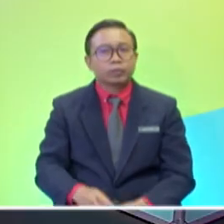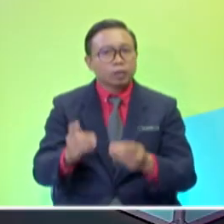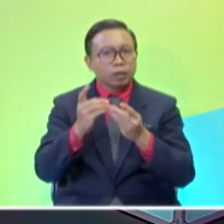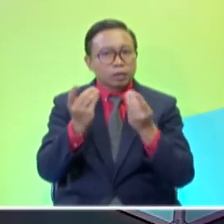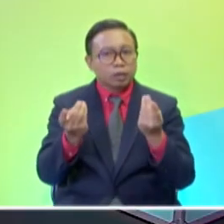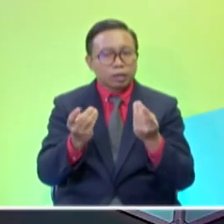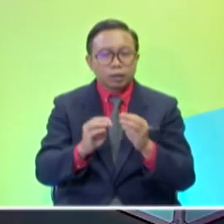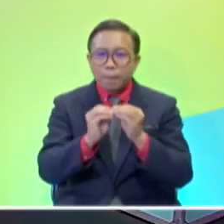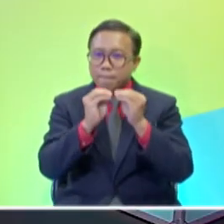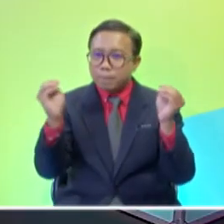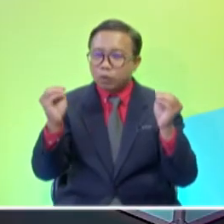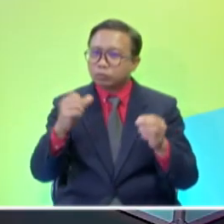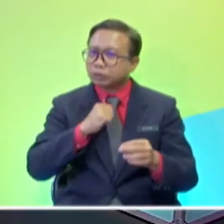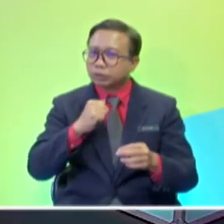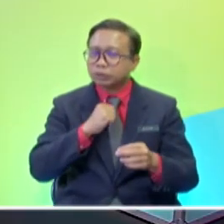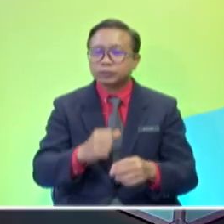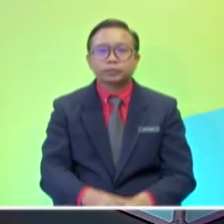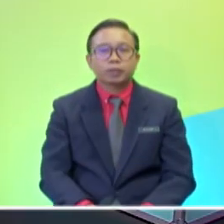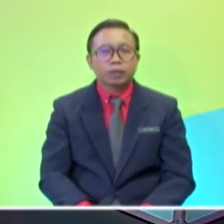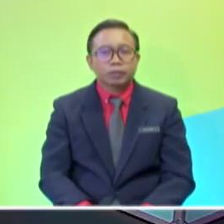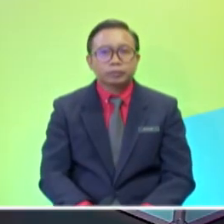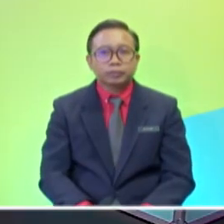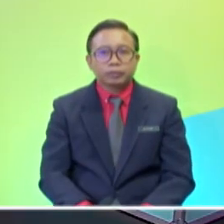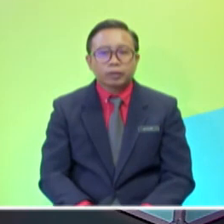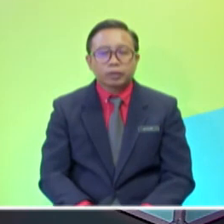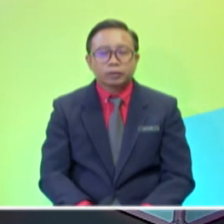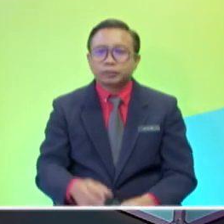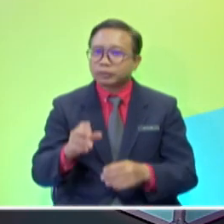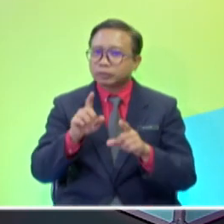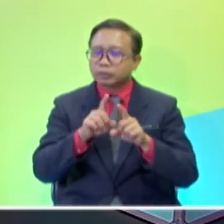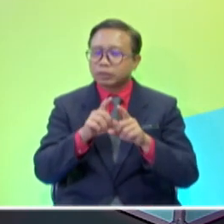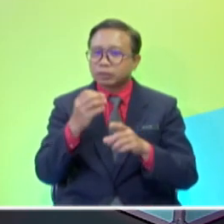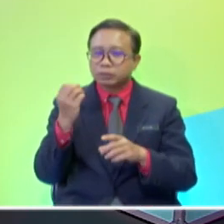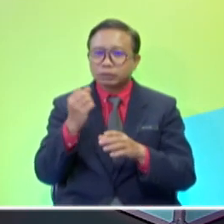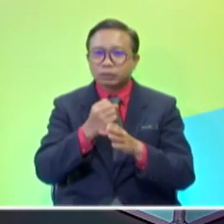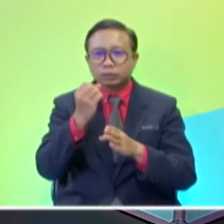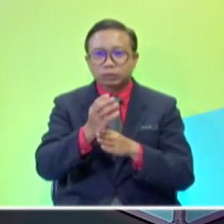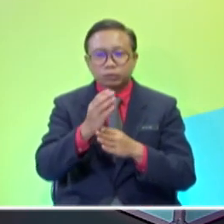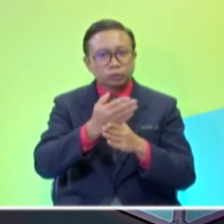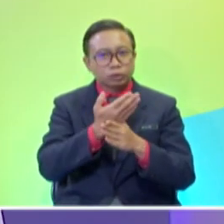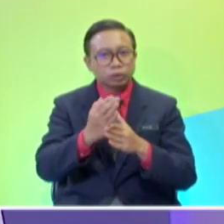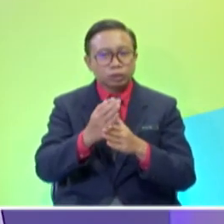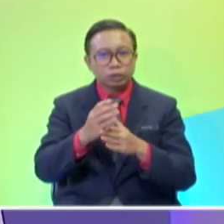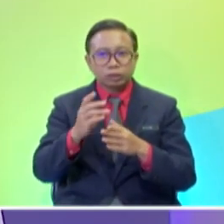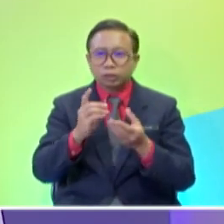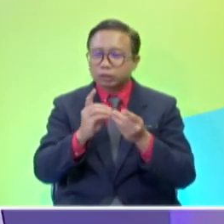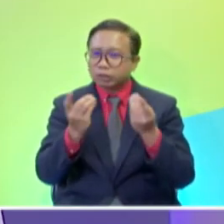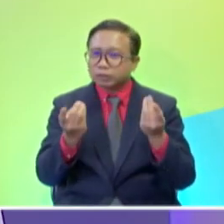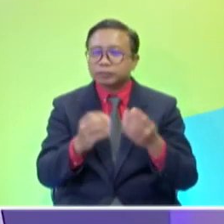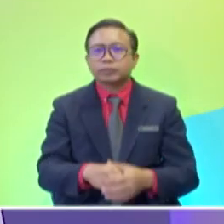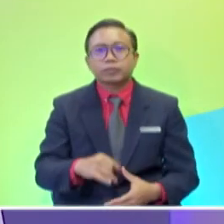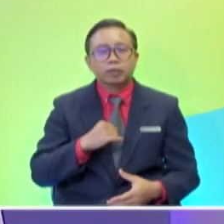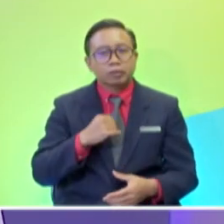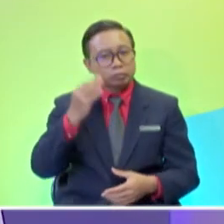personal. Yes, definitely. A diary is very personal unless you want to share your diary, which I don't think so. Which I don't think